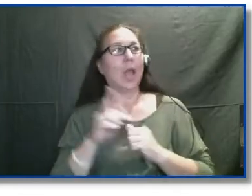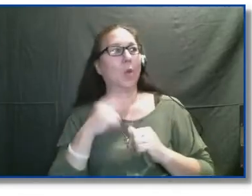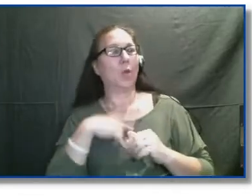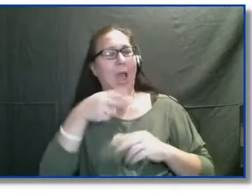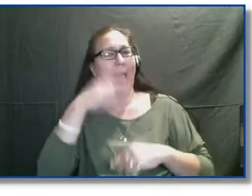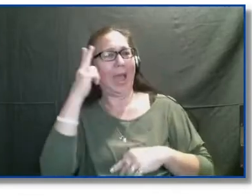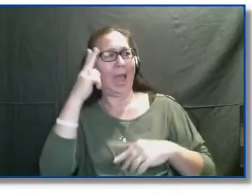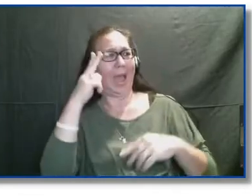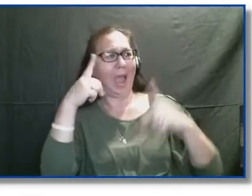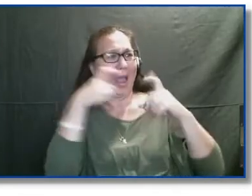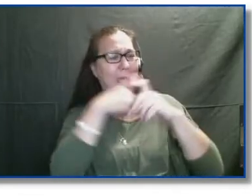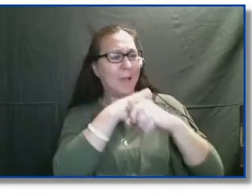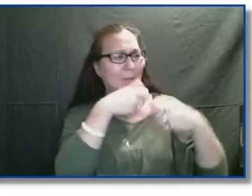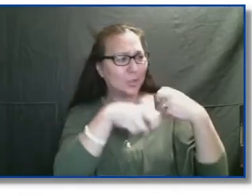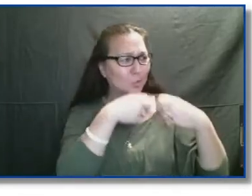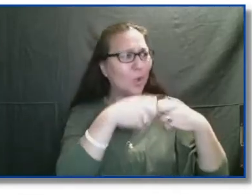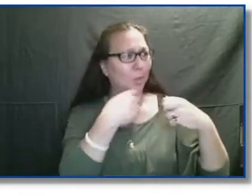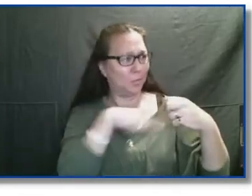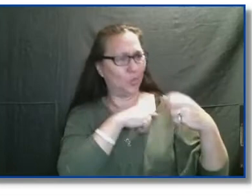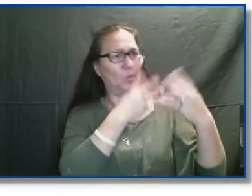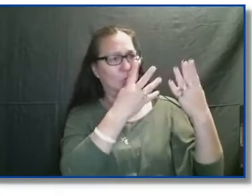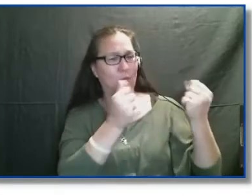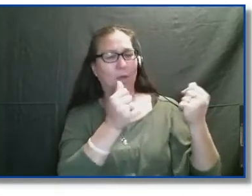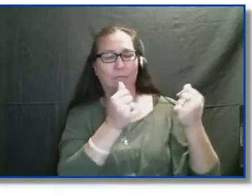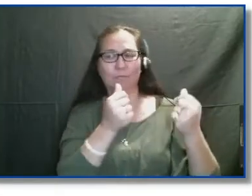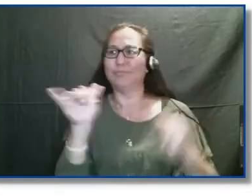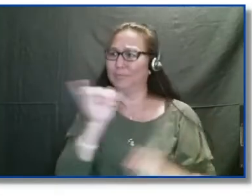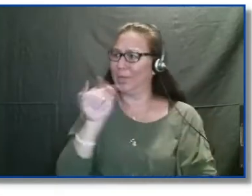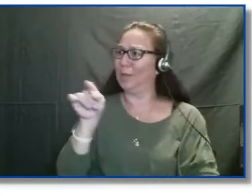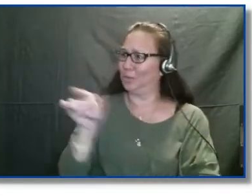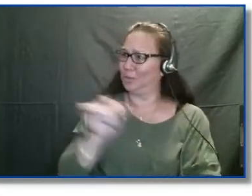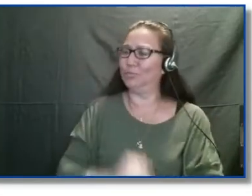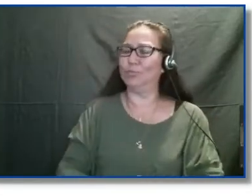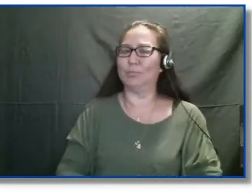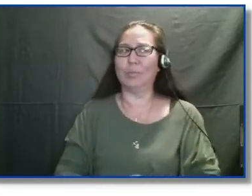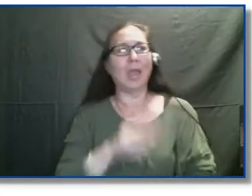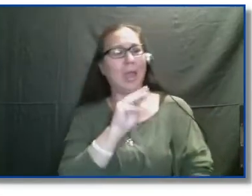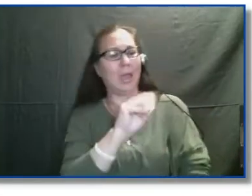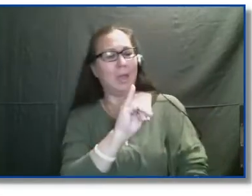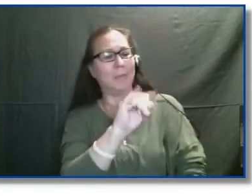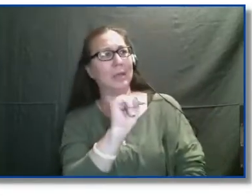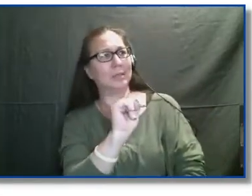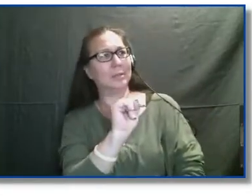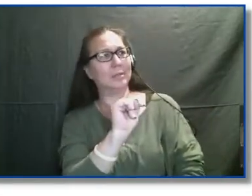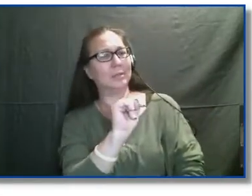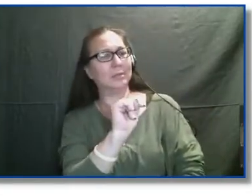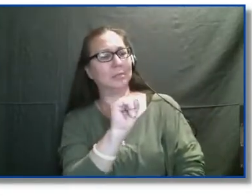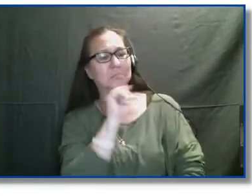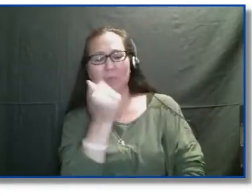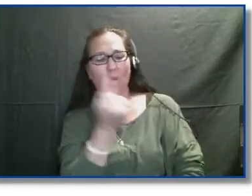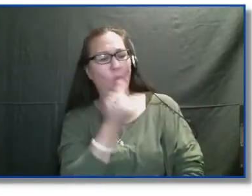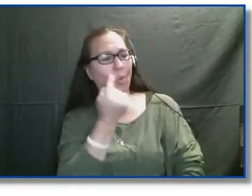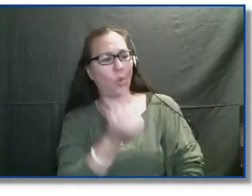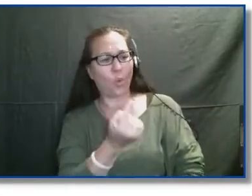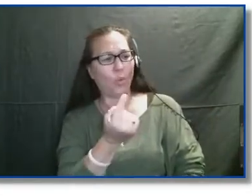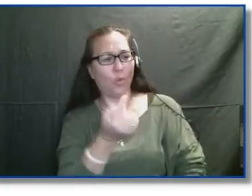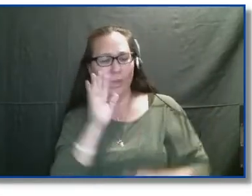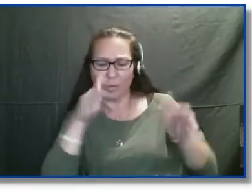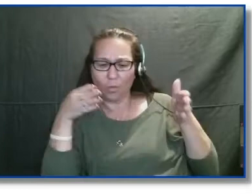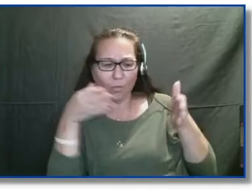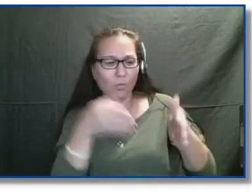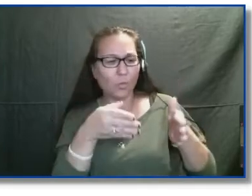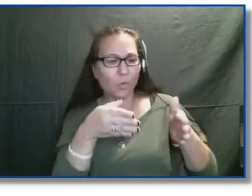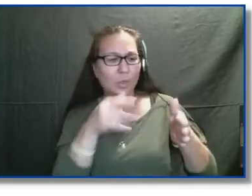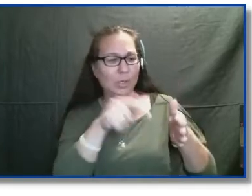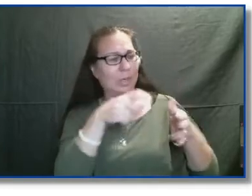and global, and so do you. And MIT is not only about addressing these problems, but